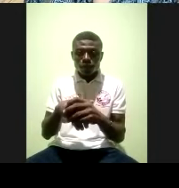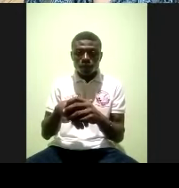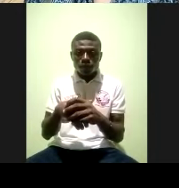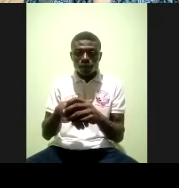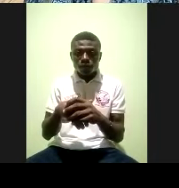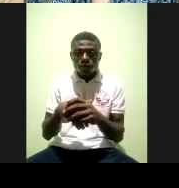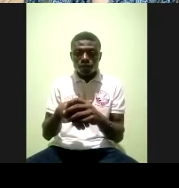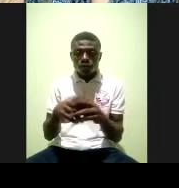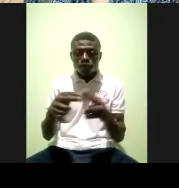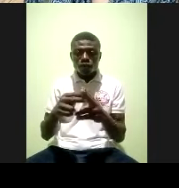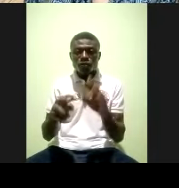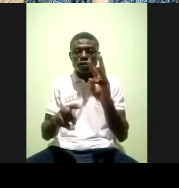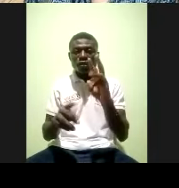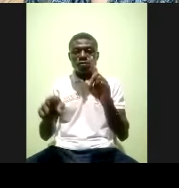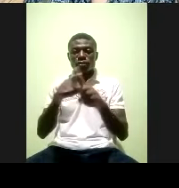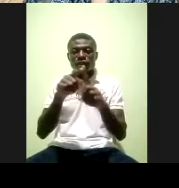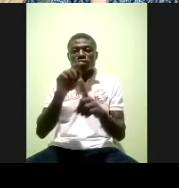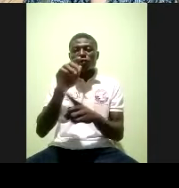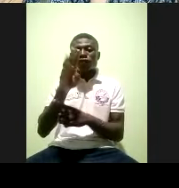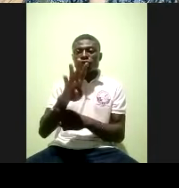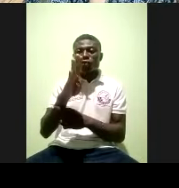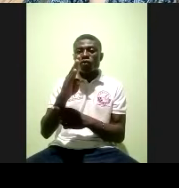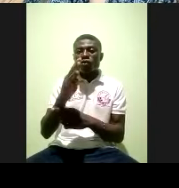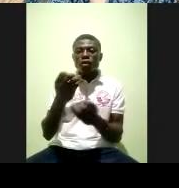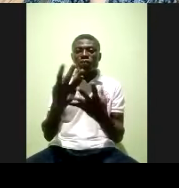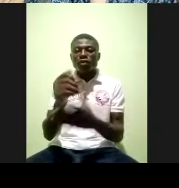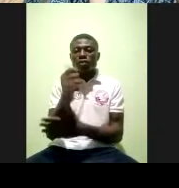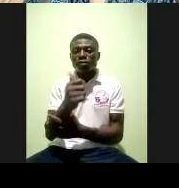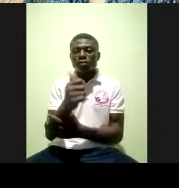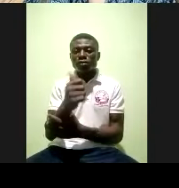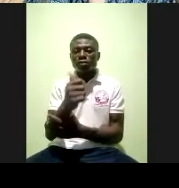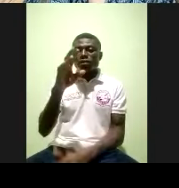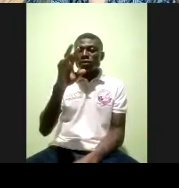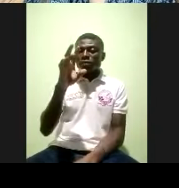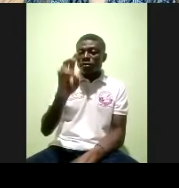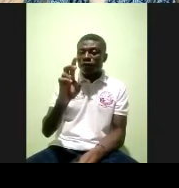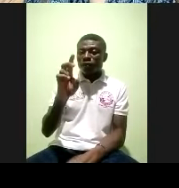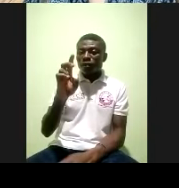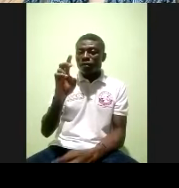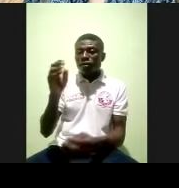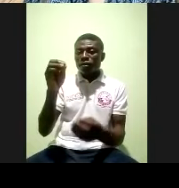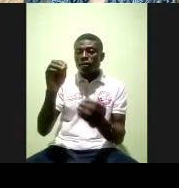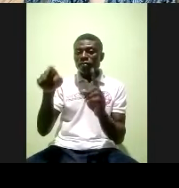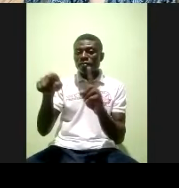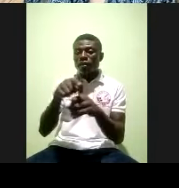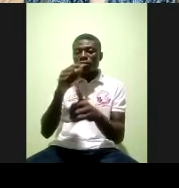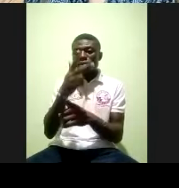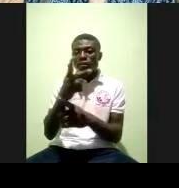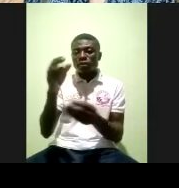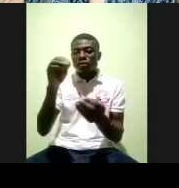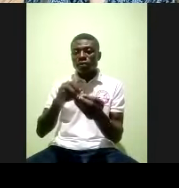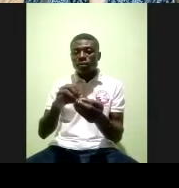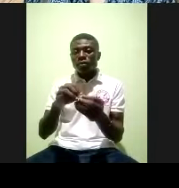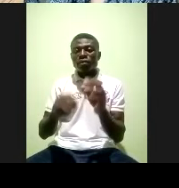6 plus 4 is 10. 7 plus 3 also can make 10. 8 plus 2